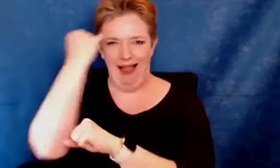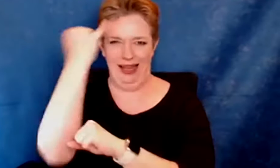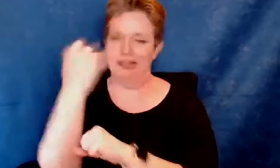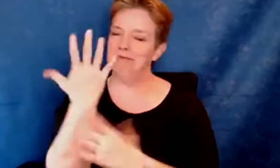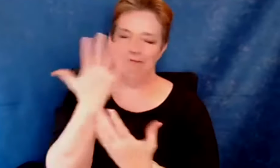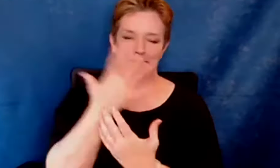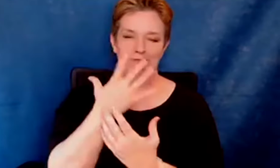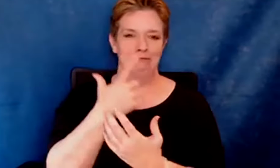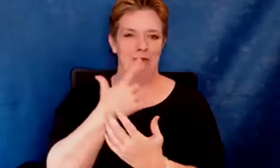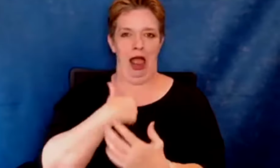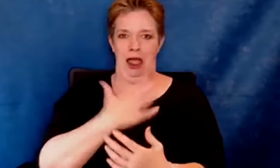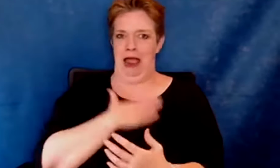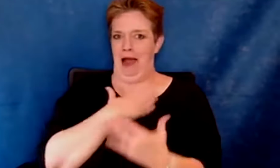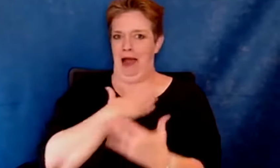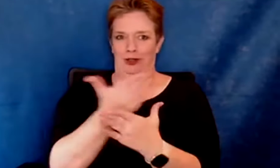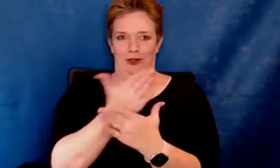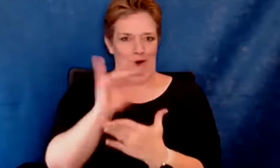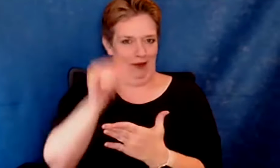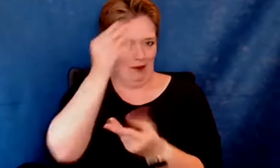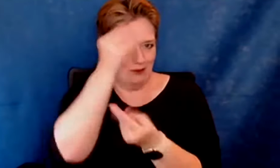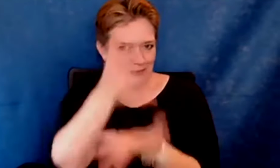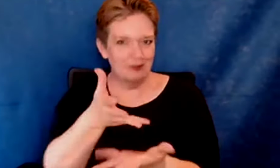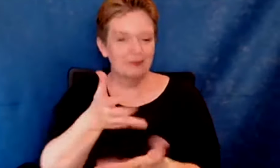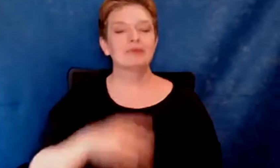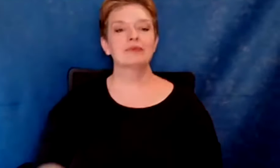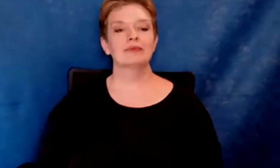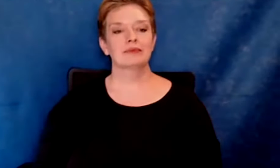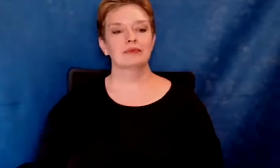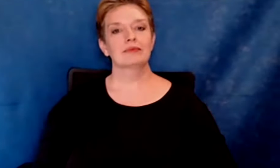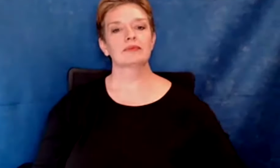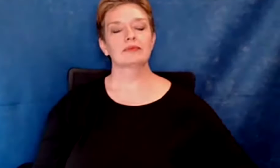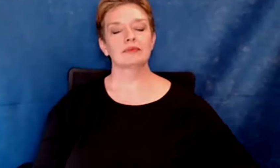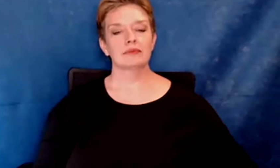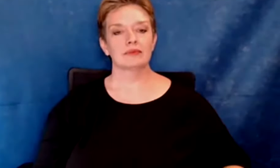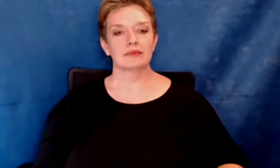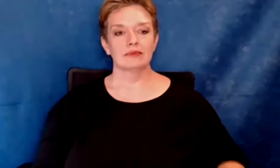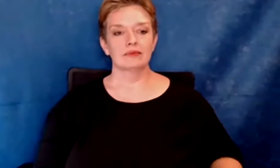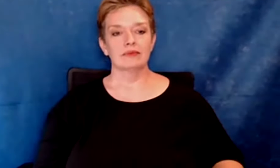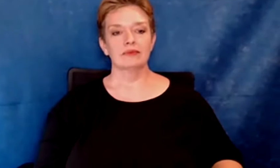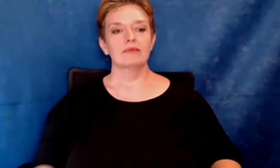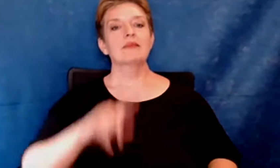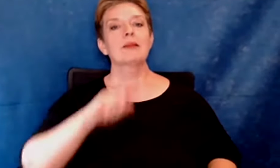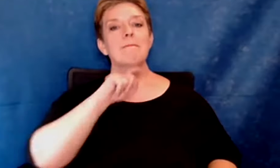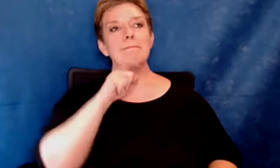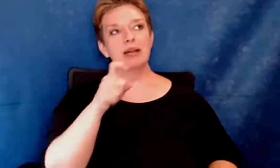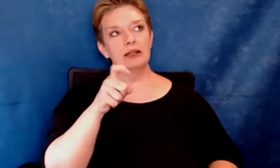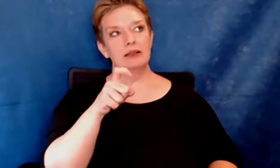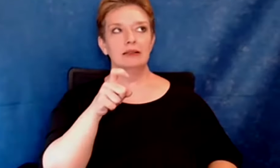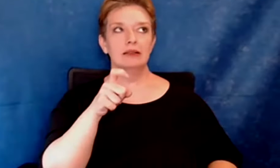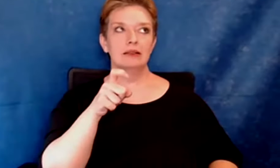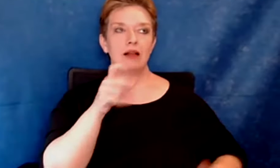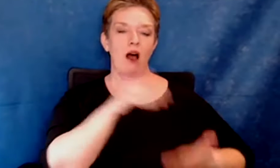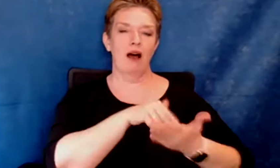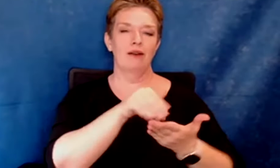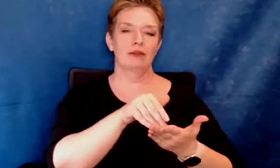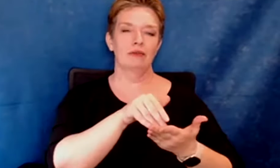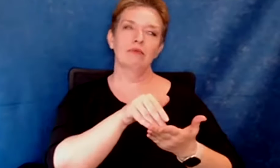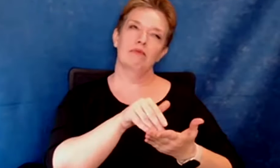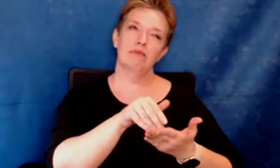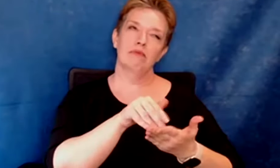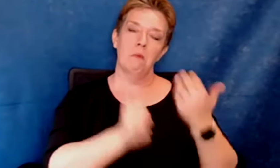I think, yeah, so metals are oftentimes, most of the time, unless you're using cold